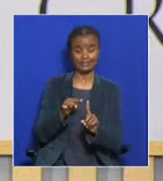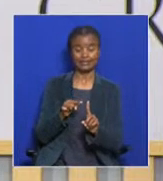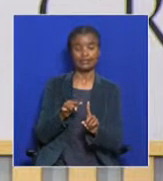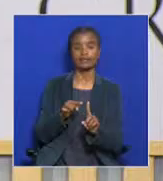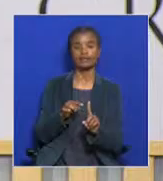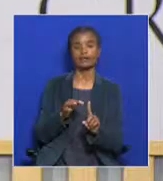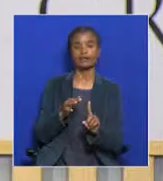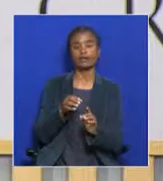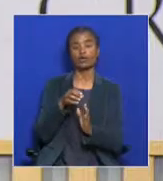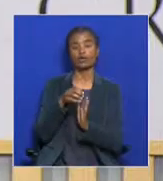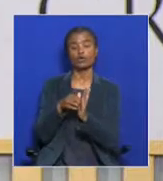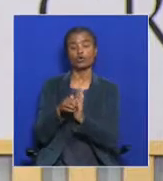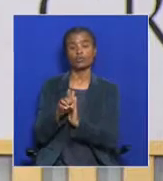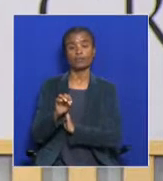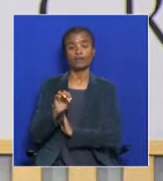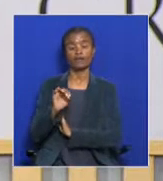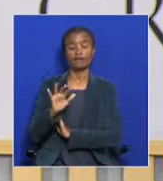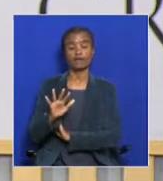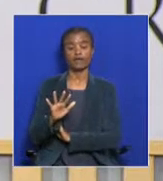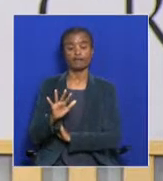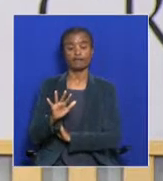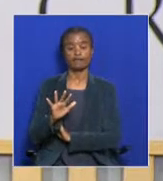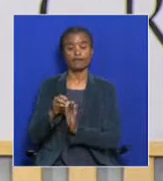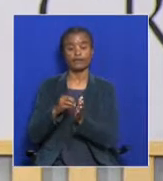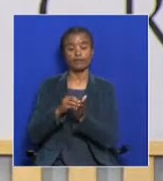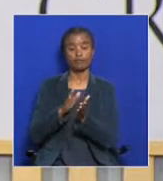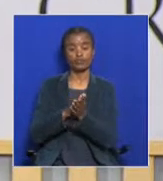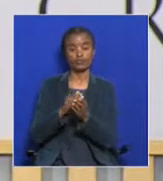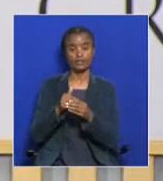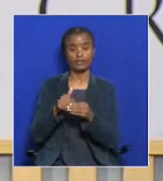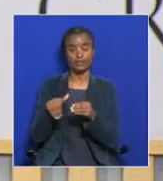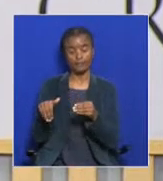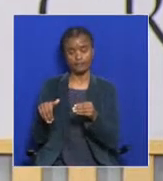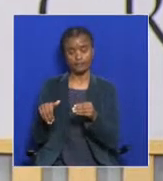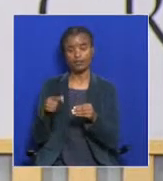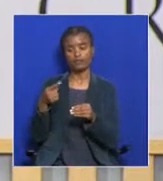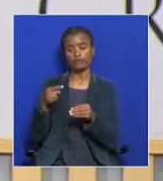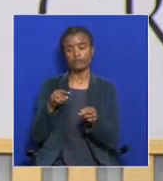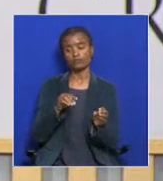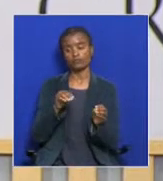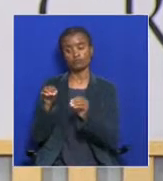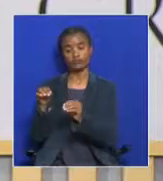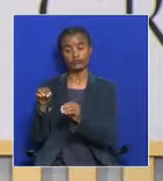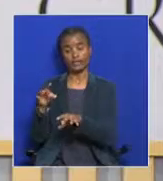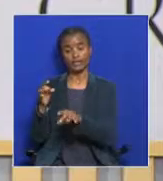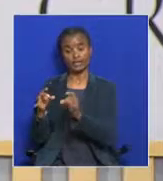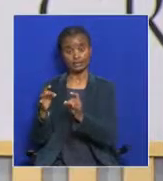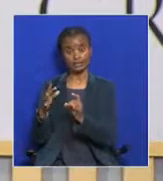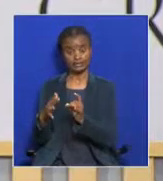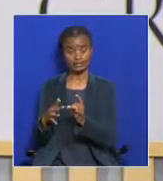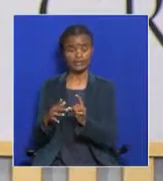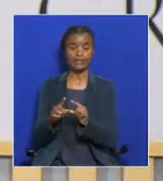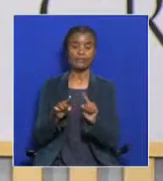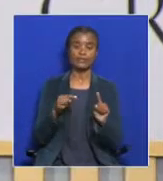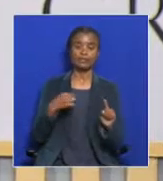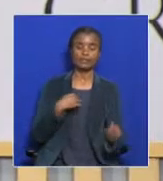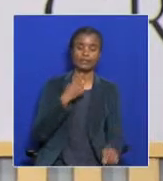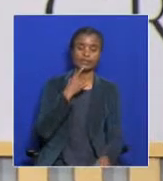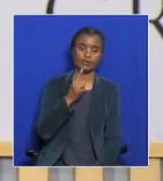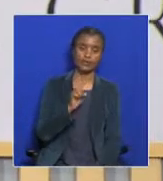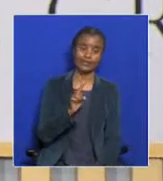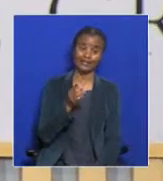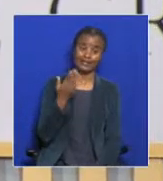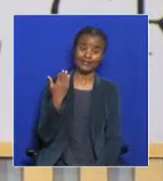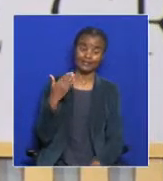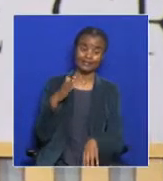books them out, or 6 for analysis, he says. But I'm saying at that point, the custodian of those